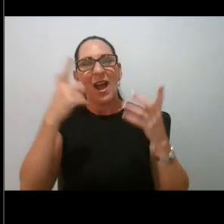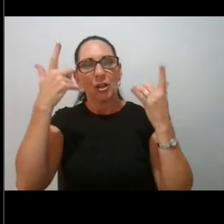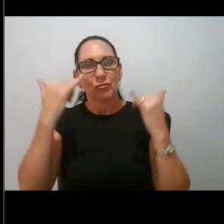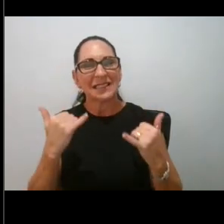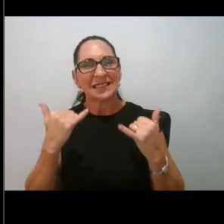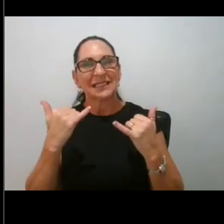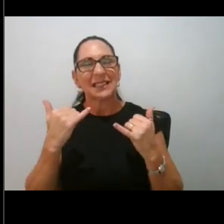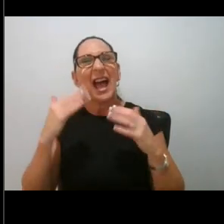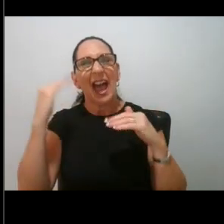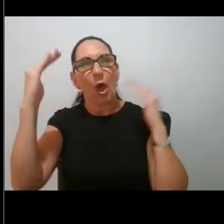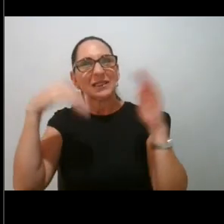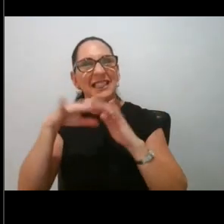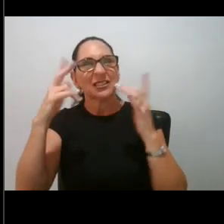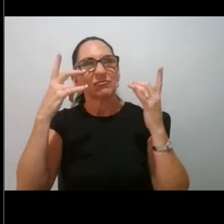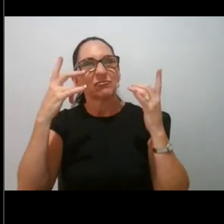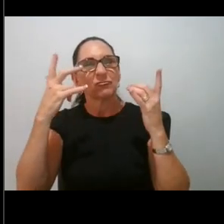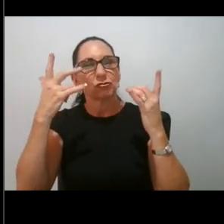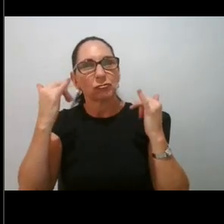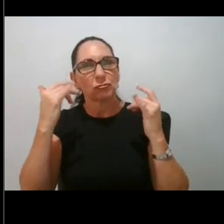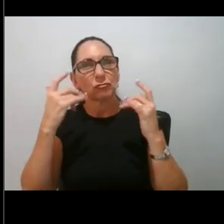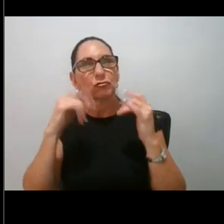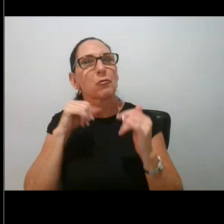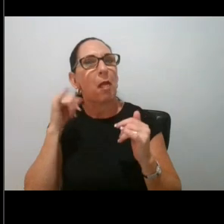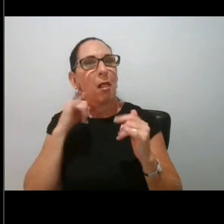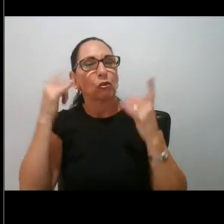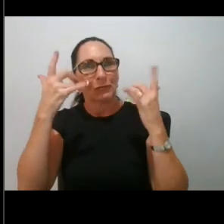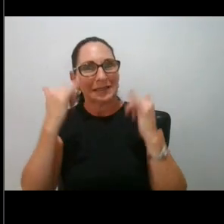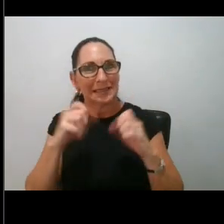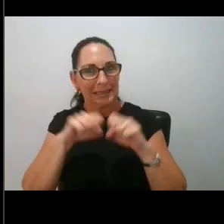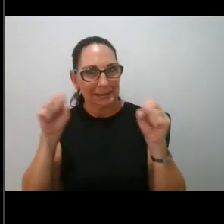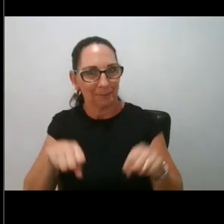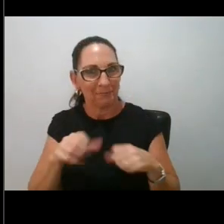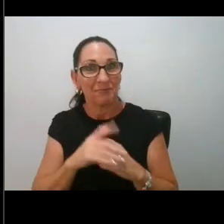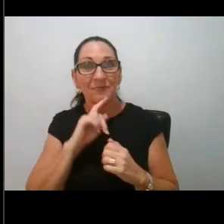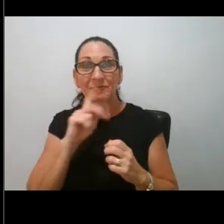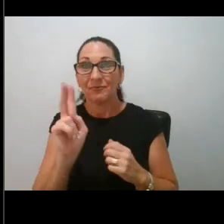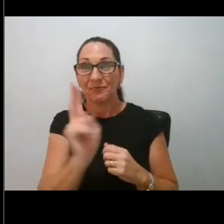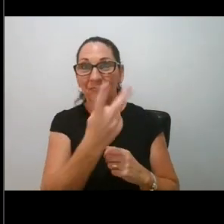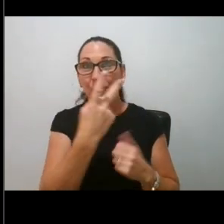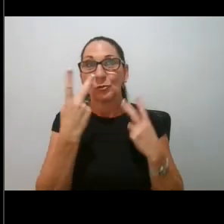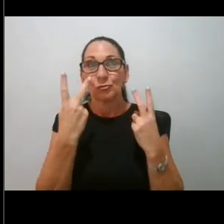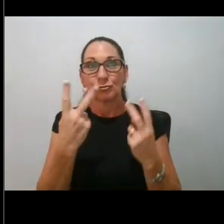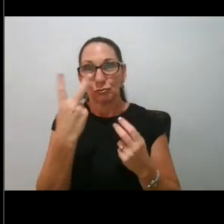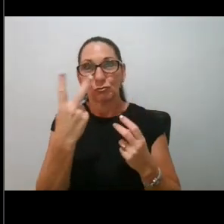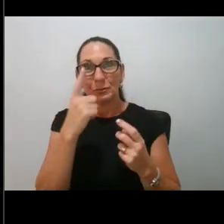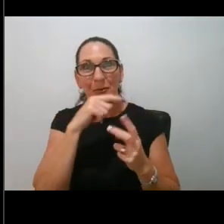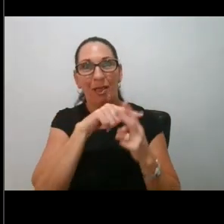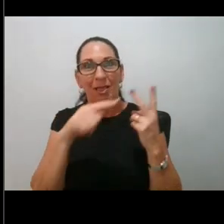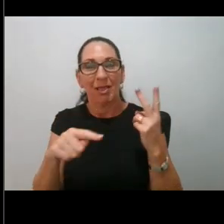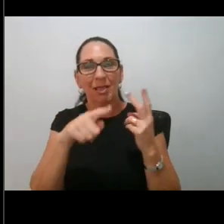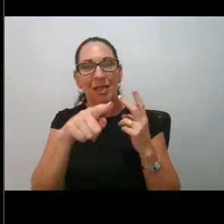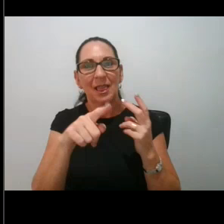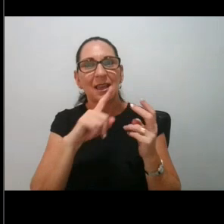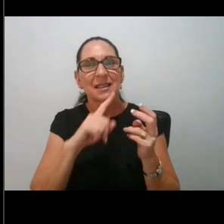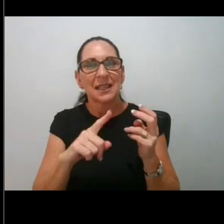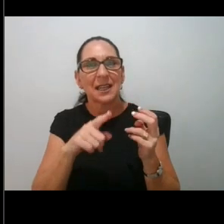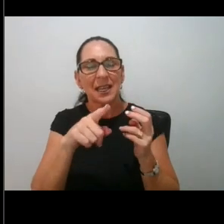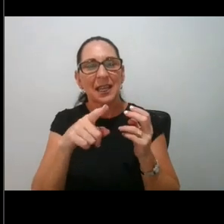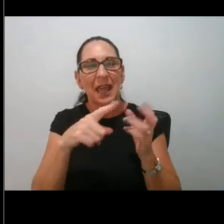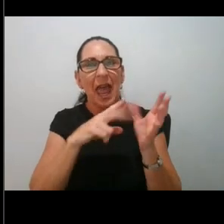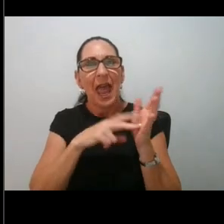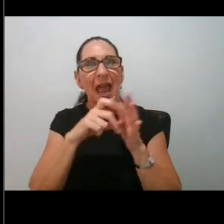I'm joined by two presenters today, Andrew and Emma. Thank you so much for joining us today. So Andrew Robinson is